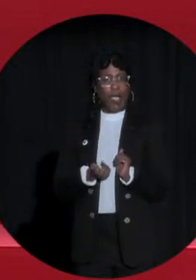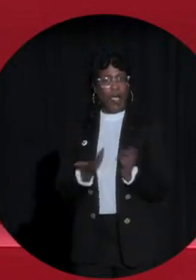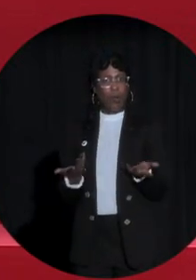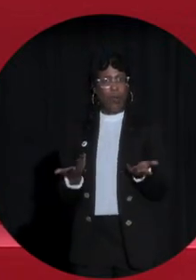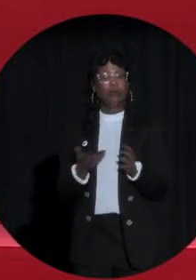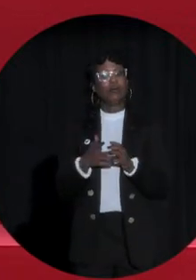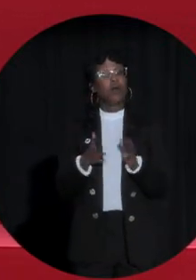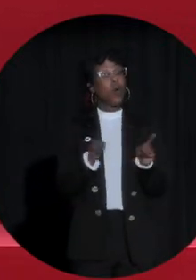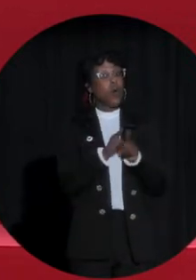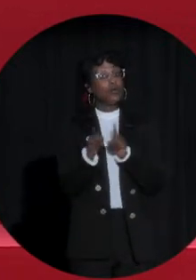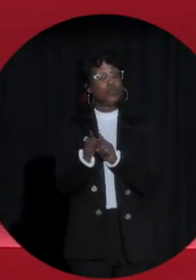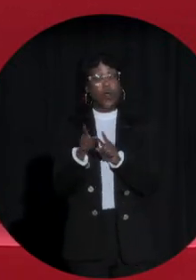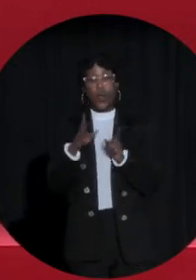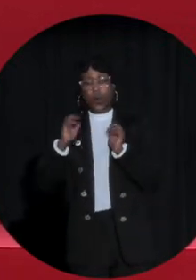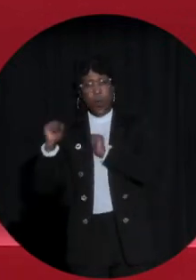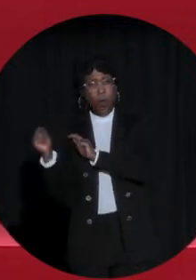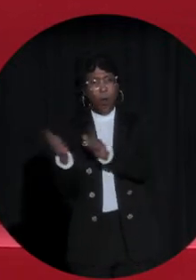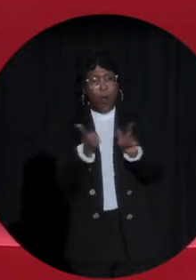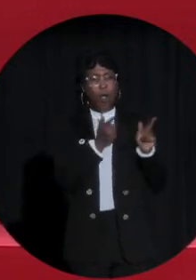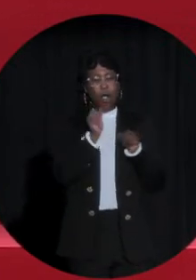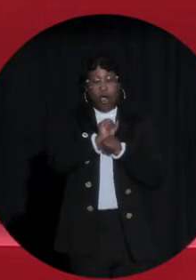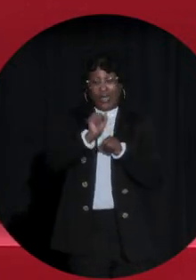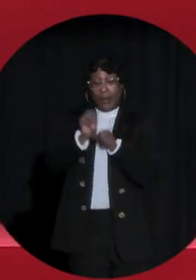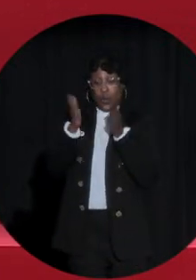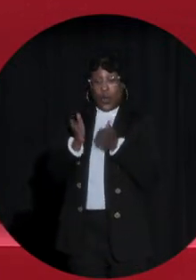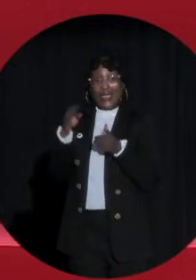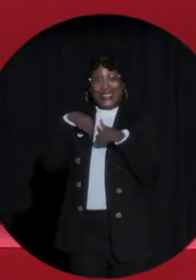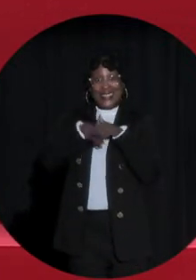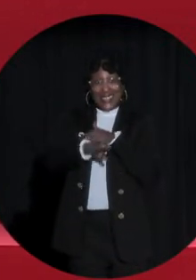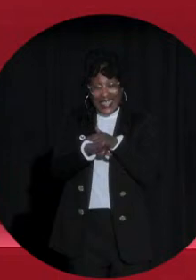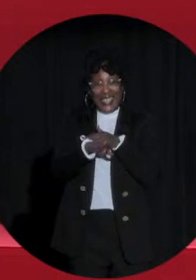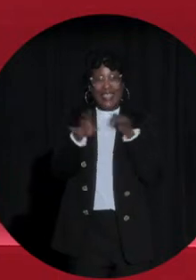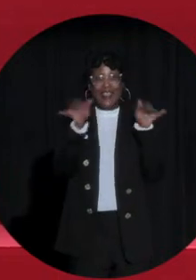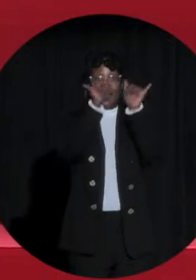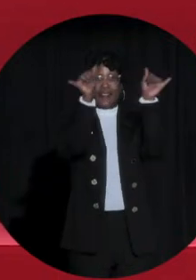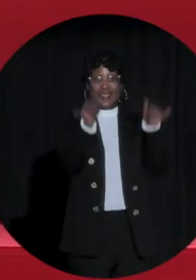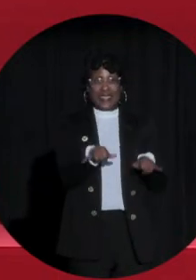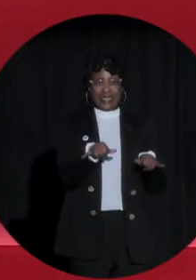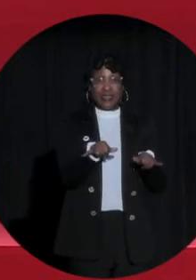school system the greatest salary increase in over 20 years.